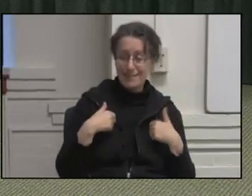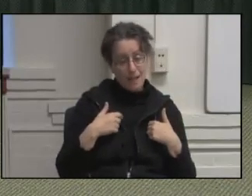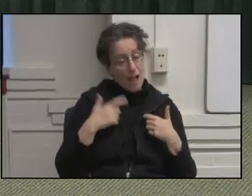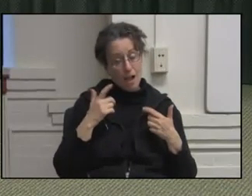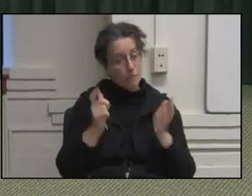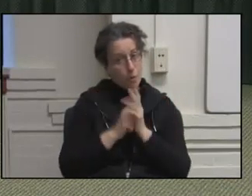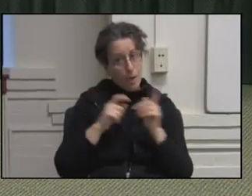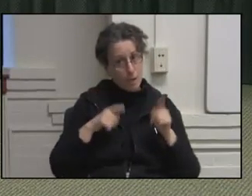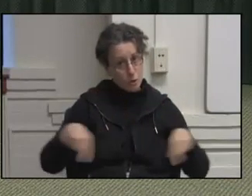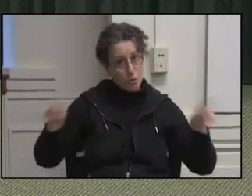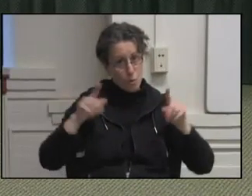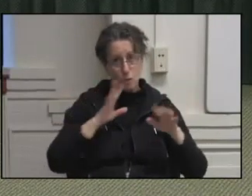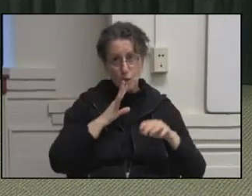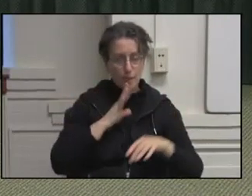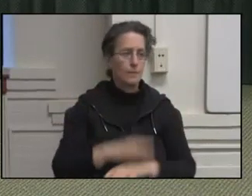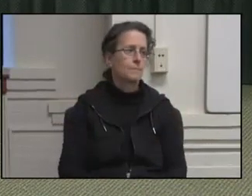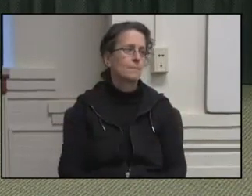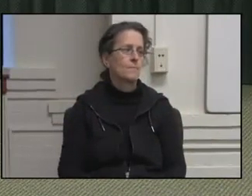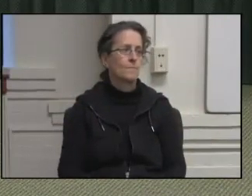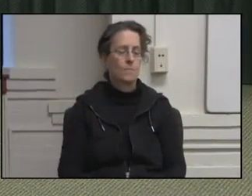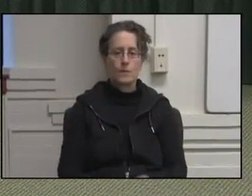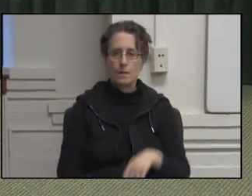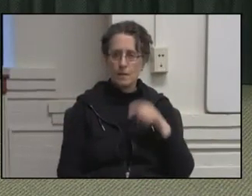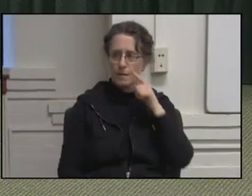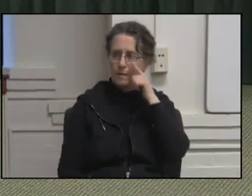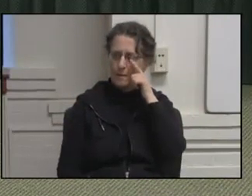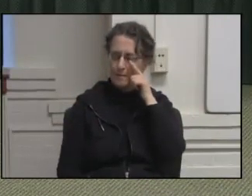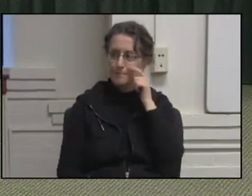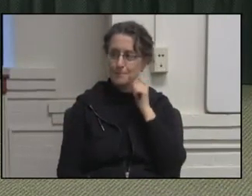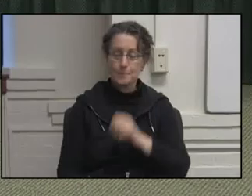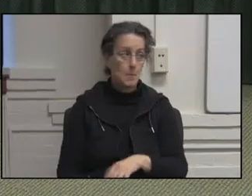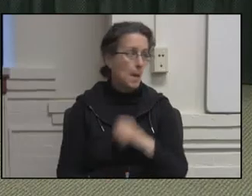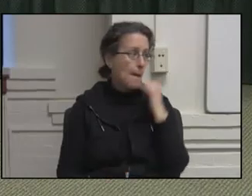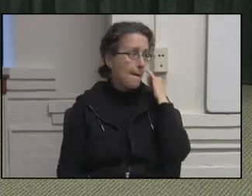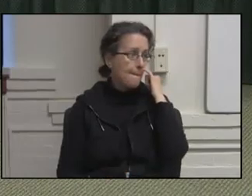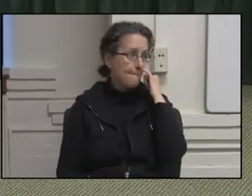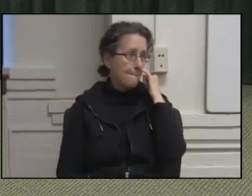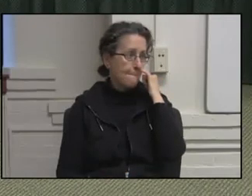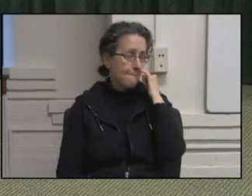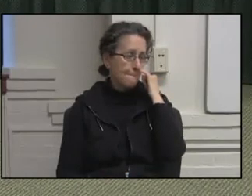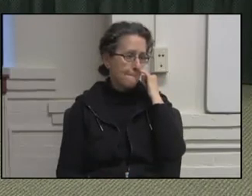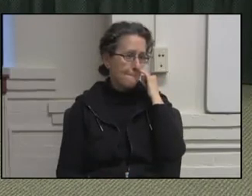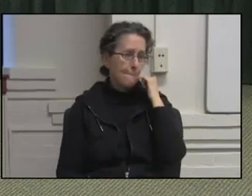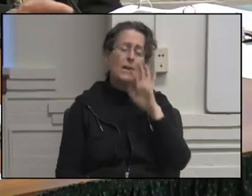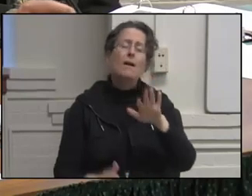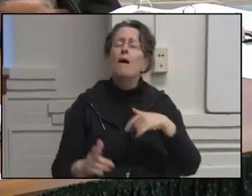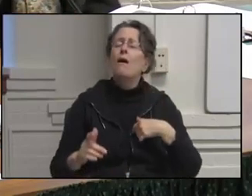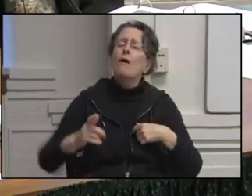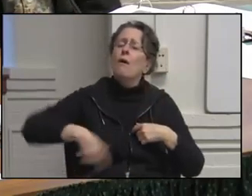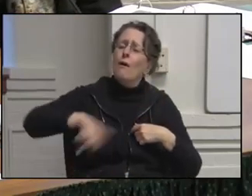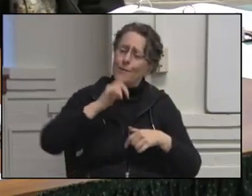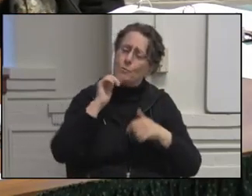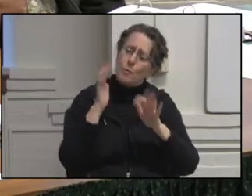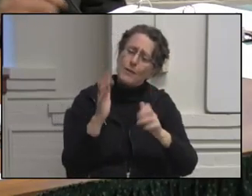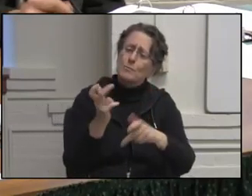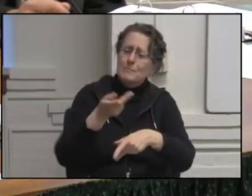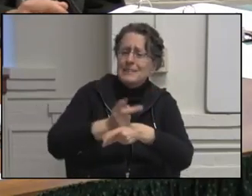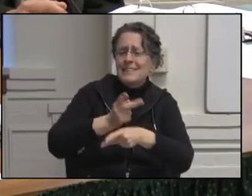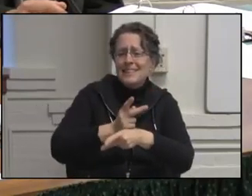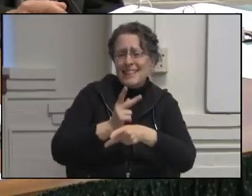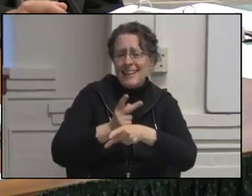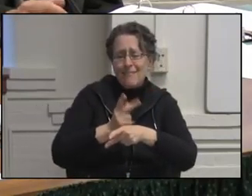rule with an iron fist. No, I'll just say that it is a sort of a new thing. And, of course, we're trying to be careful and do our due diligence in our